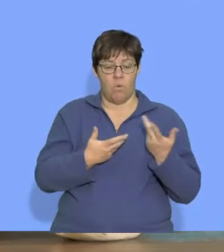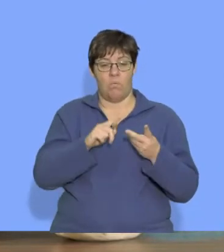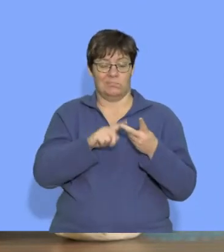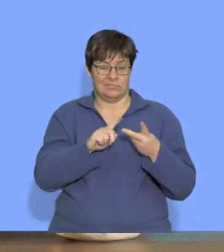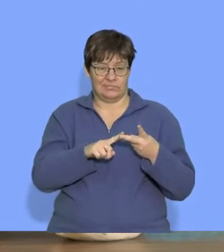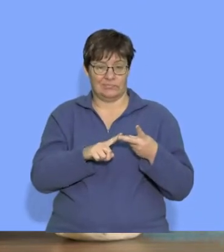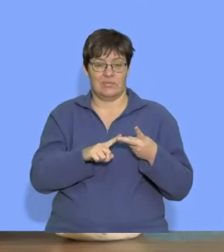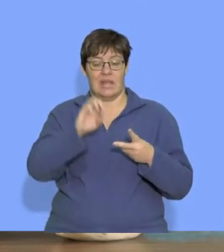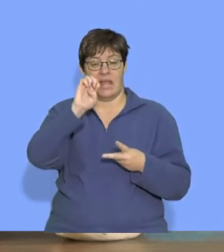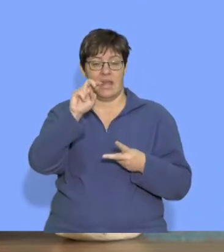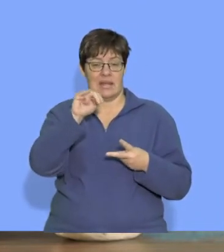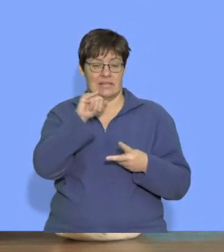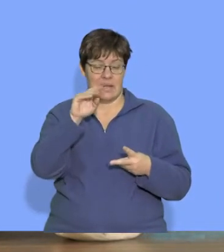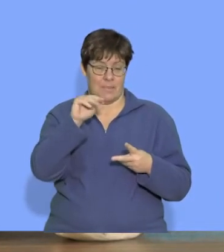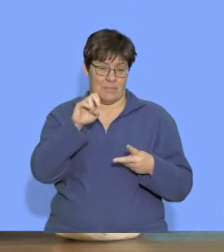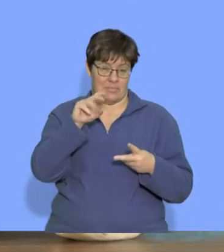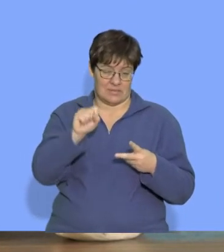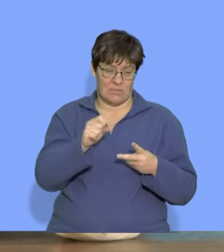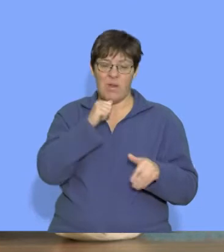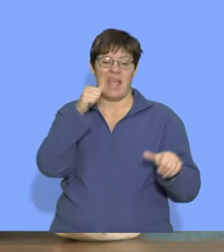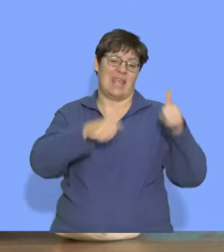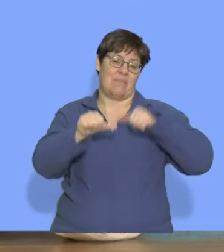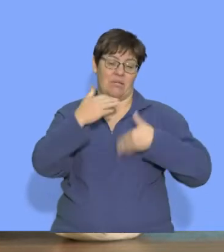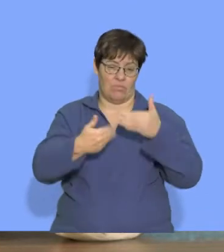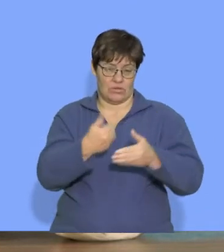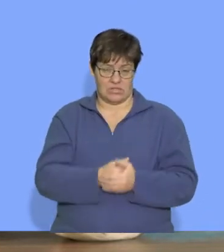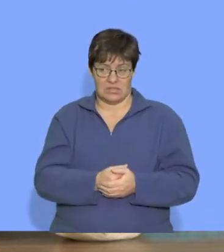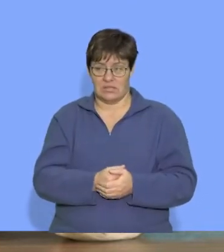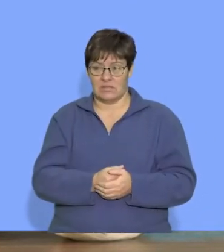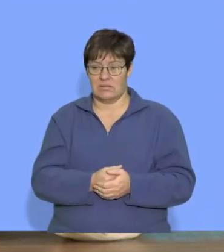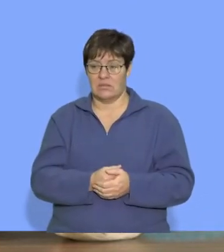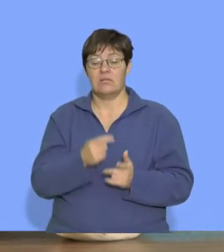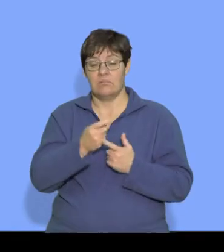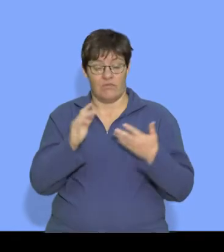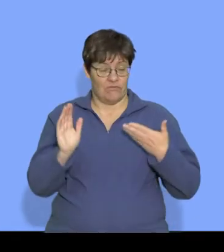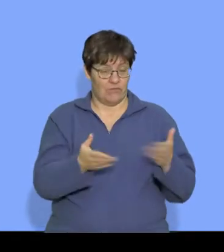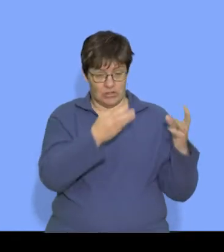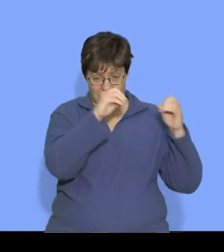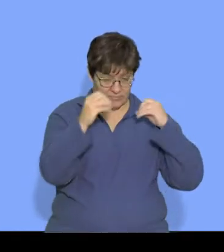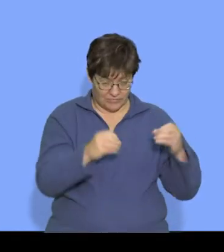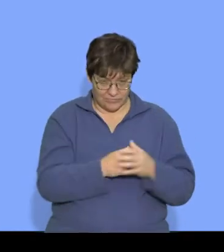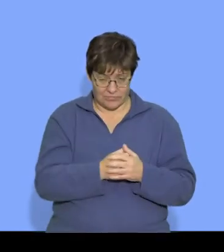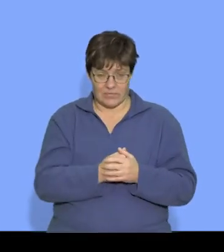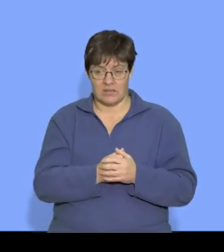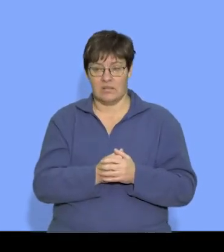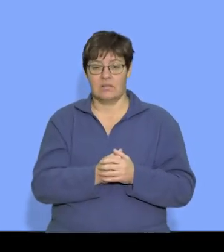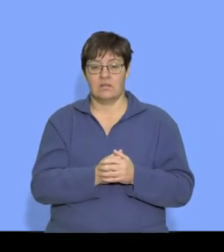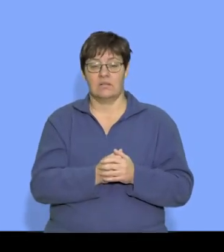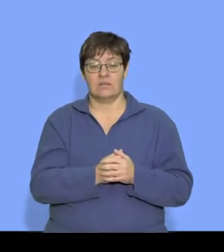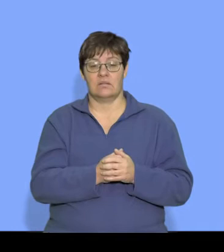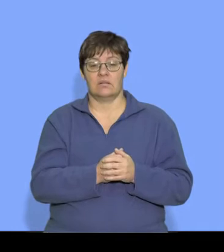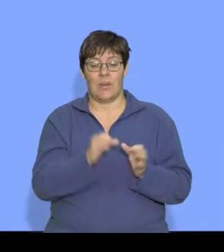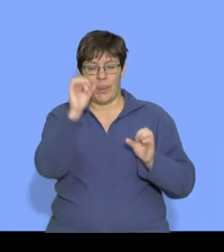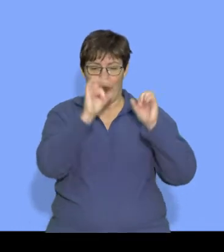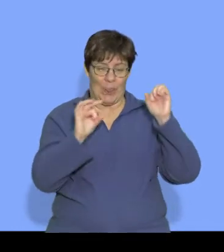chewing or by enzymes in a chemical process. And then finally, when that food particles have